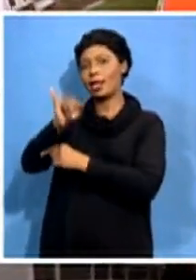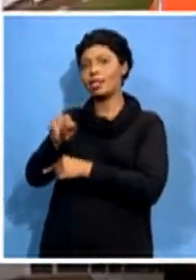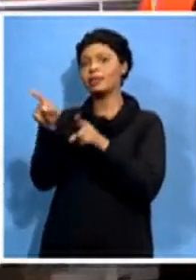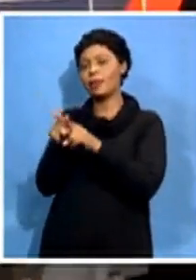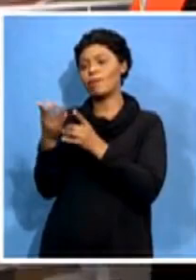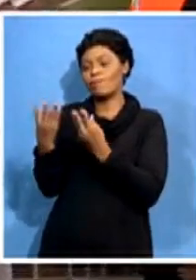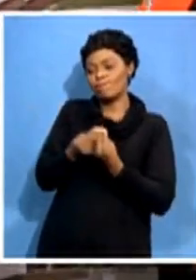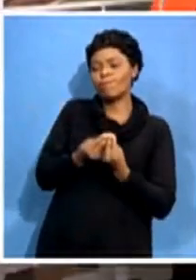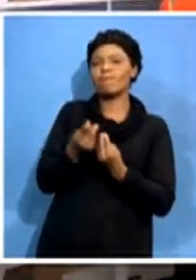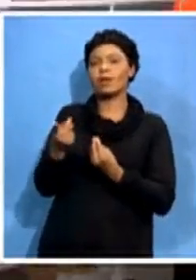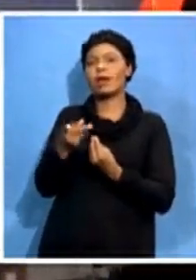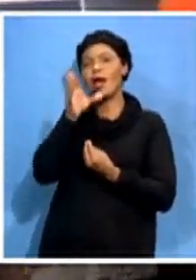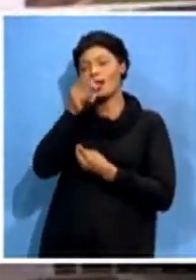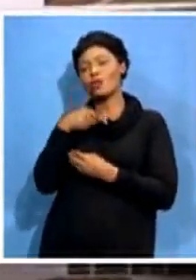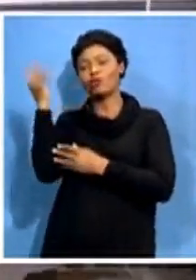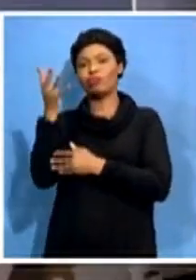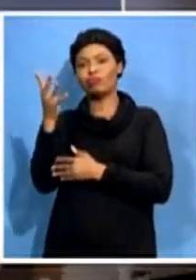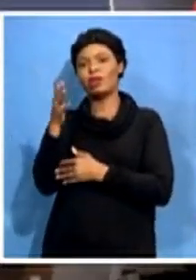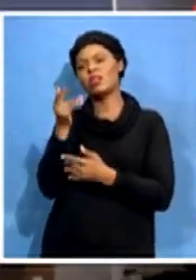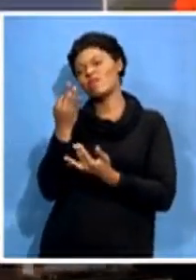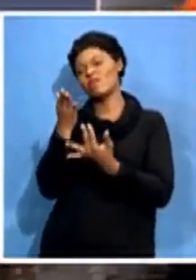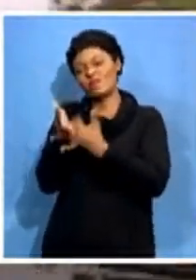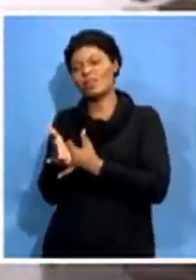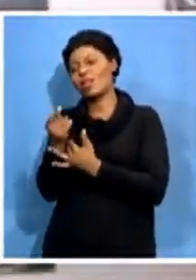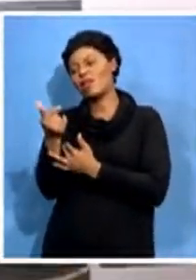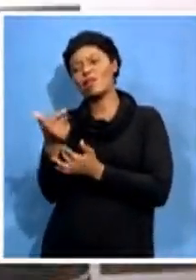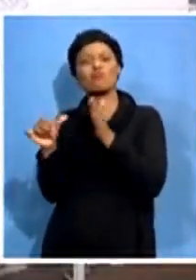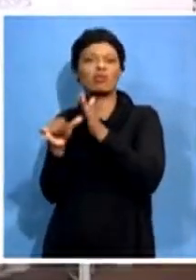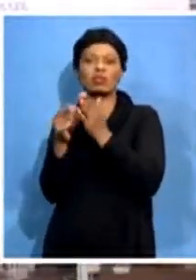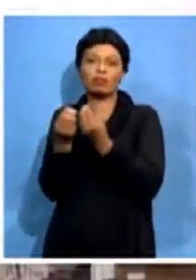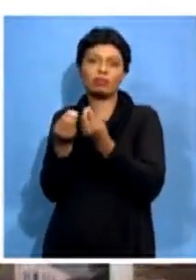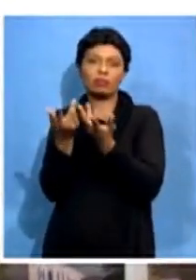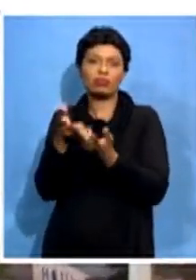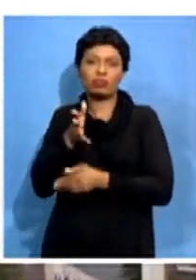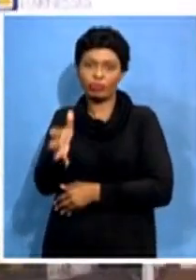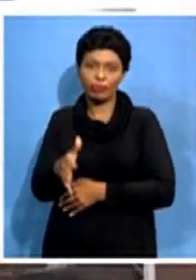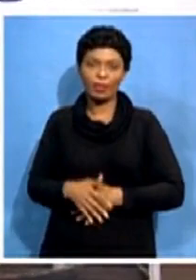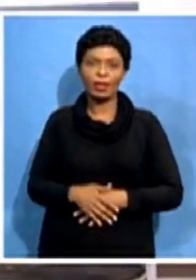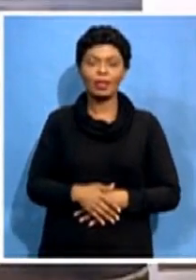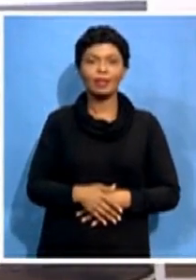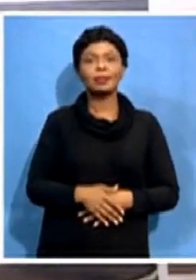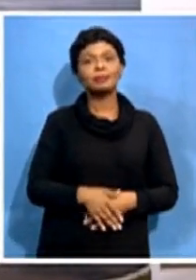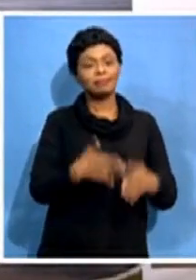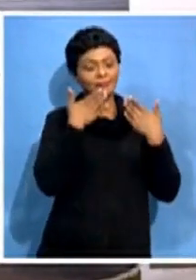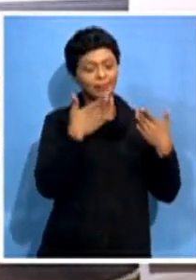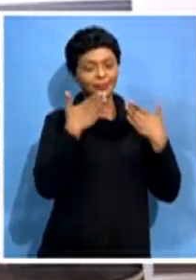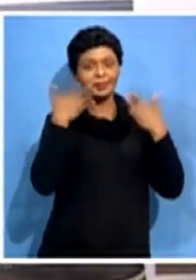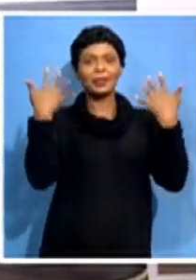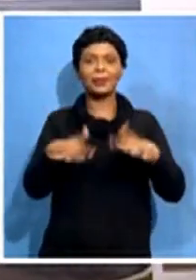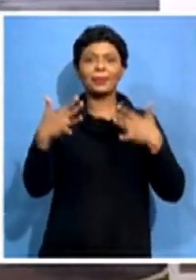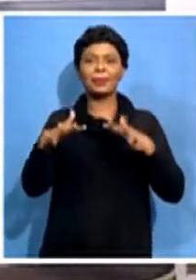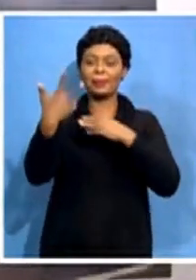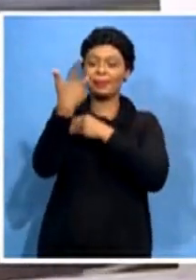necessary. Thank you, sir. Thank you very much. Thank you, Your Excellency, President. Thank you very much for being with us again today. We think